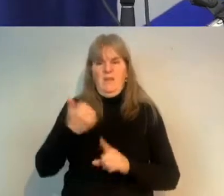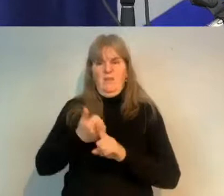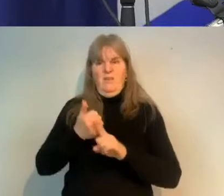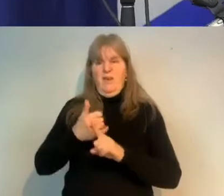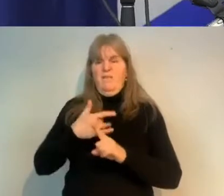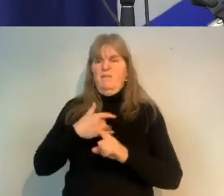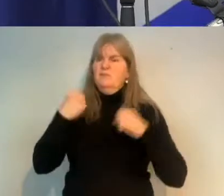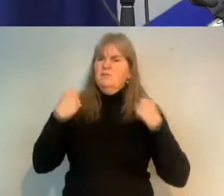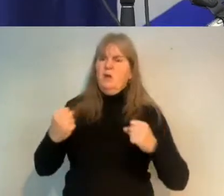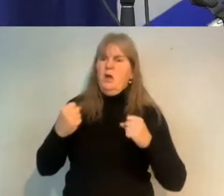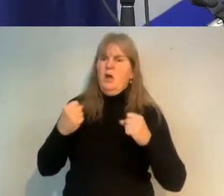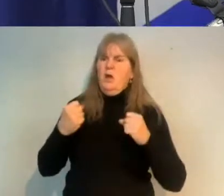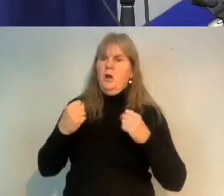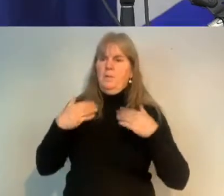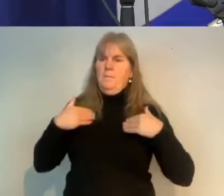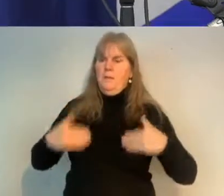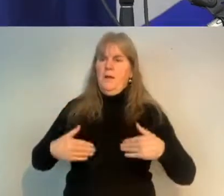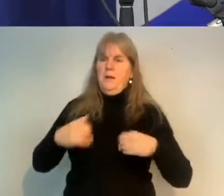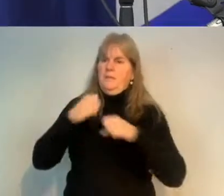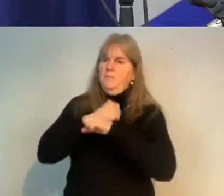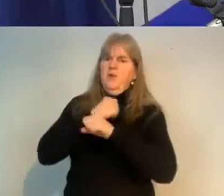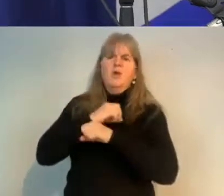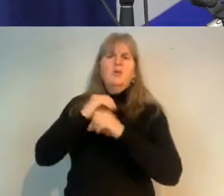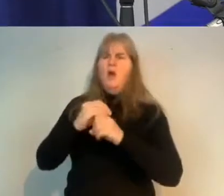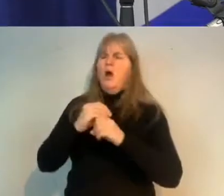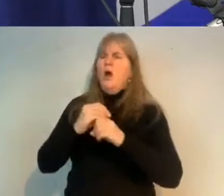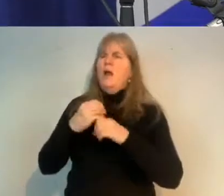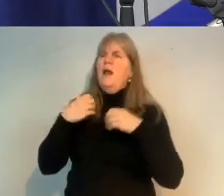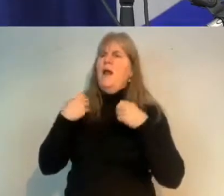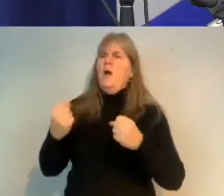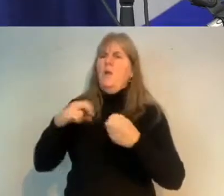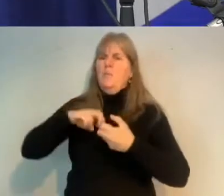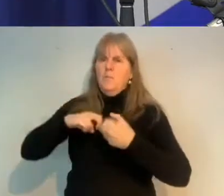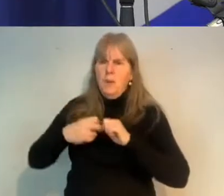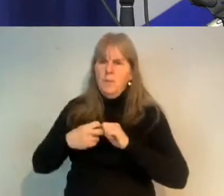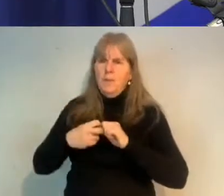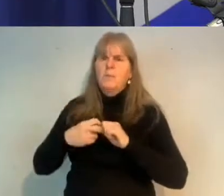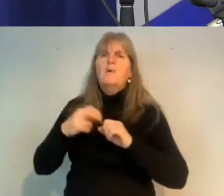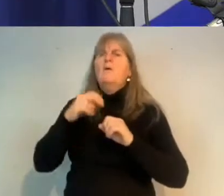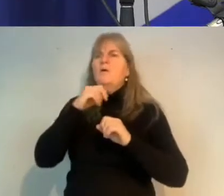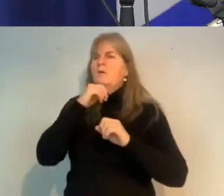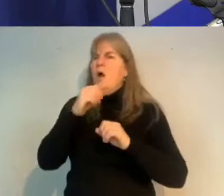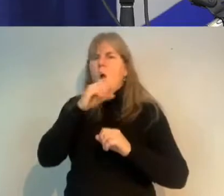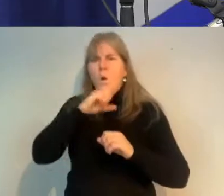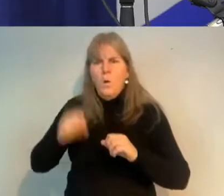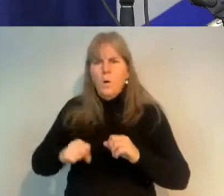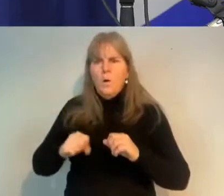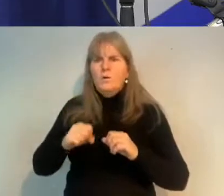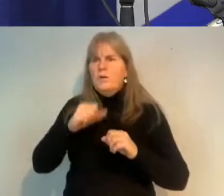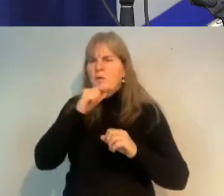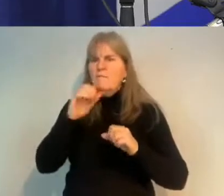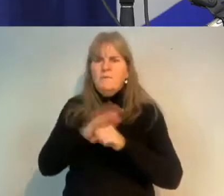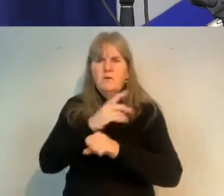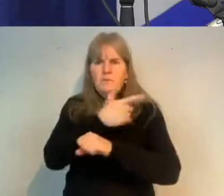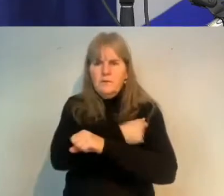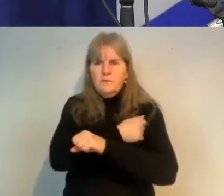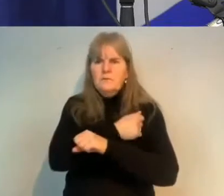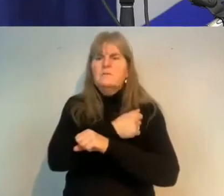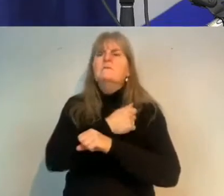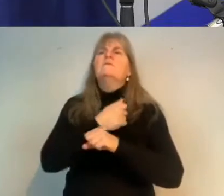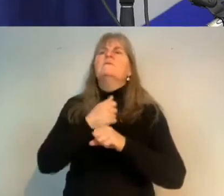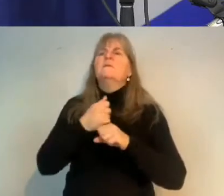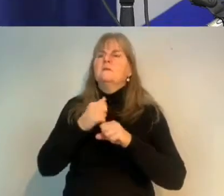because you don't have a chronic disease, you're not elderly, and you're fully vaccinated, you should stay home for 7 days from the first